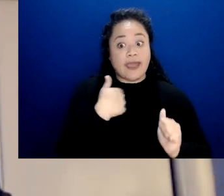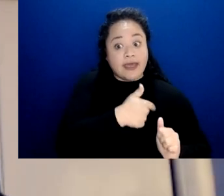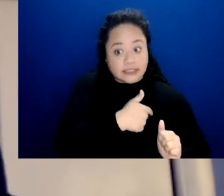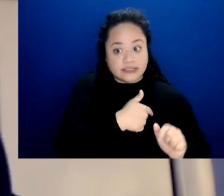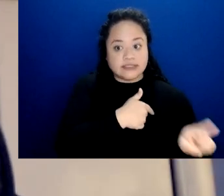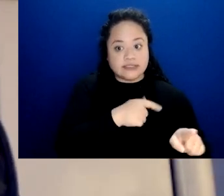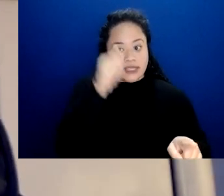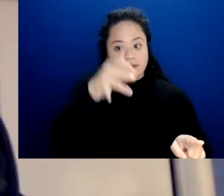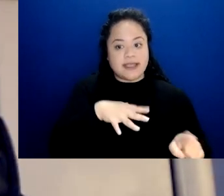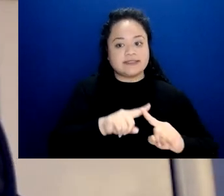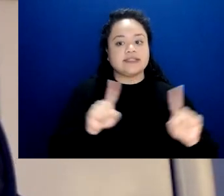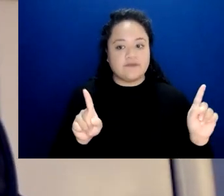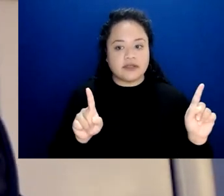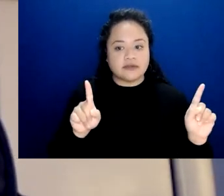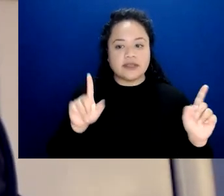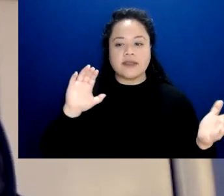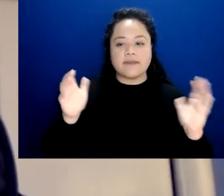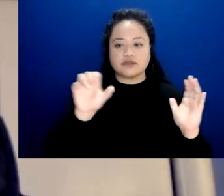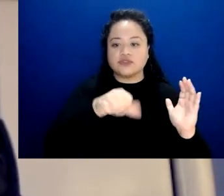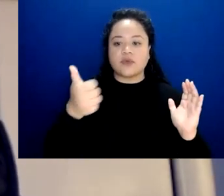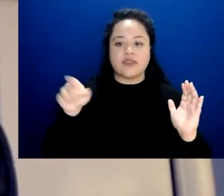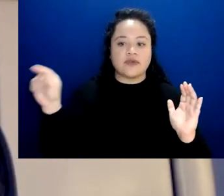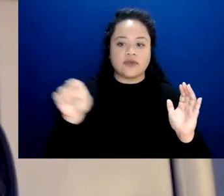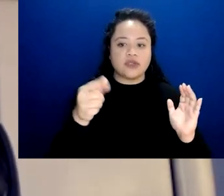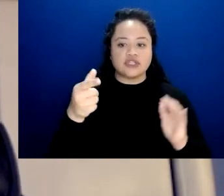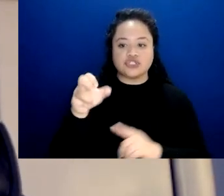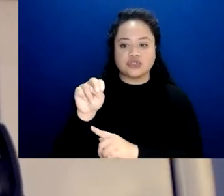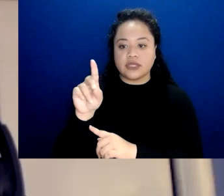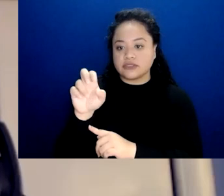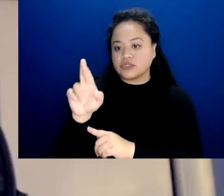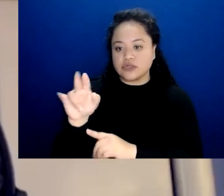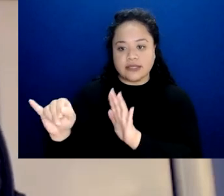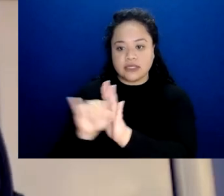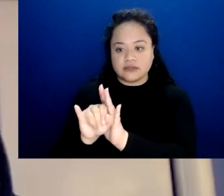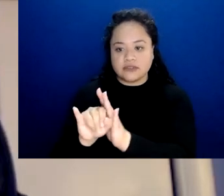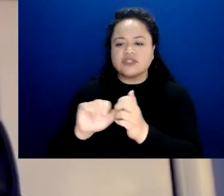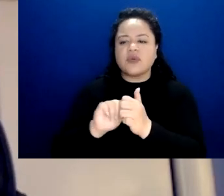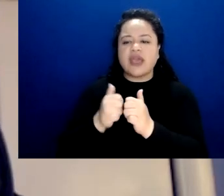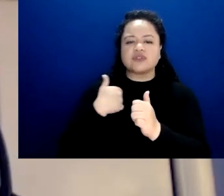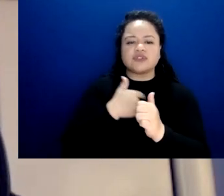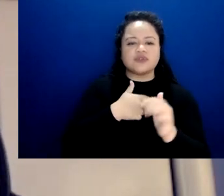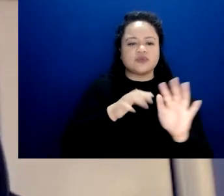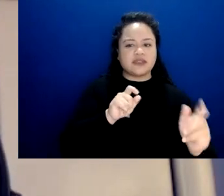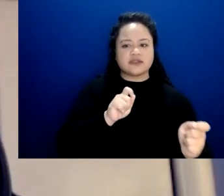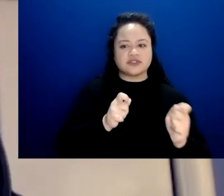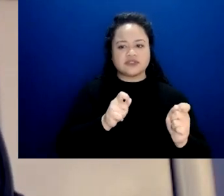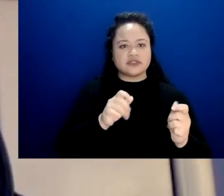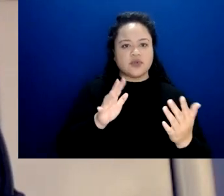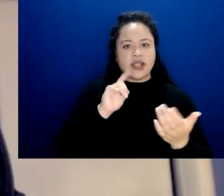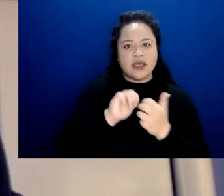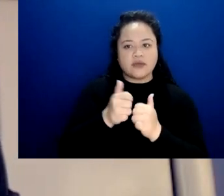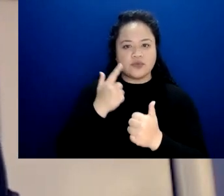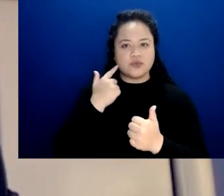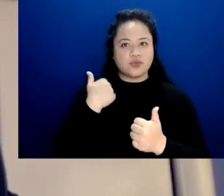identities. So how do we leverage our male privilege? How do we advise others who are watching this on how they can